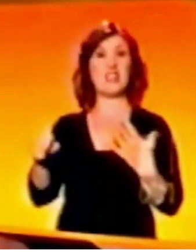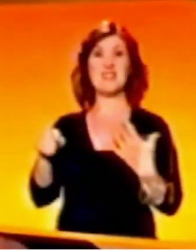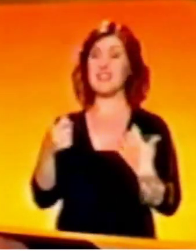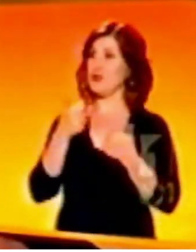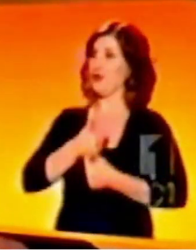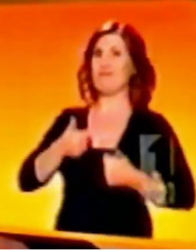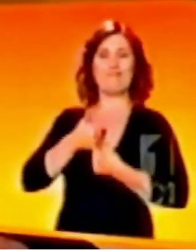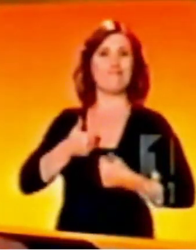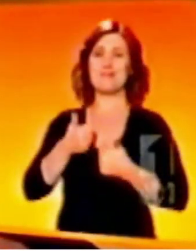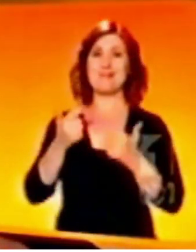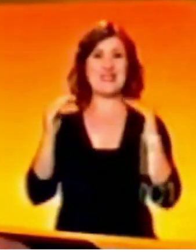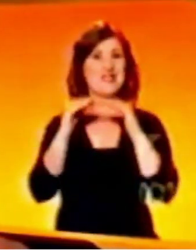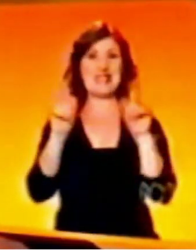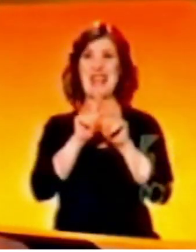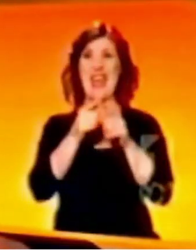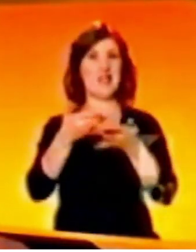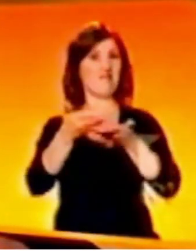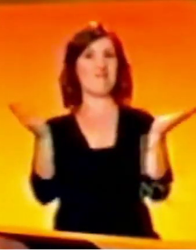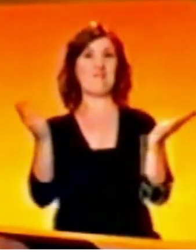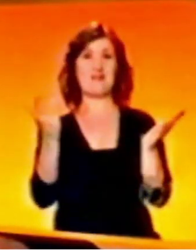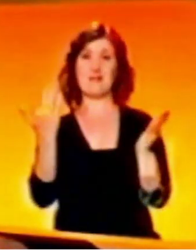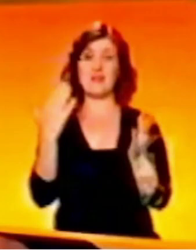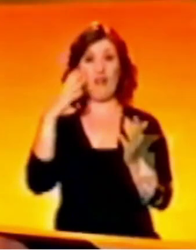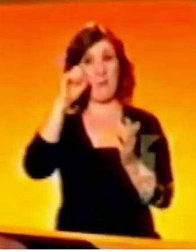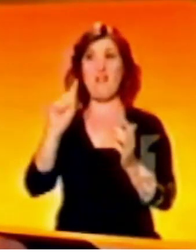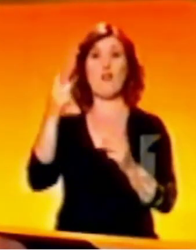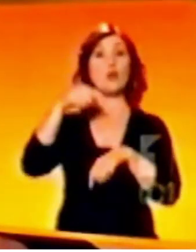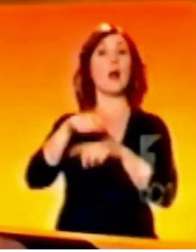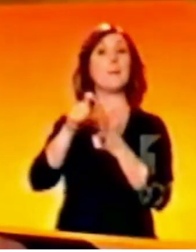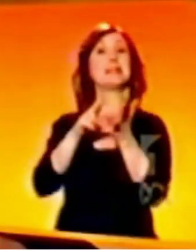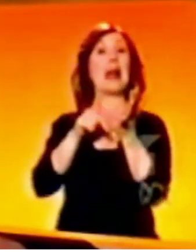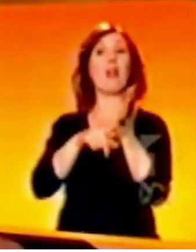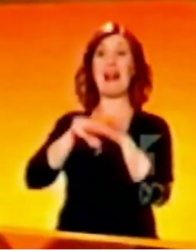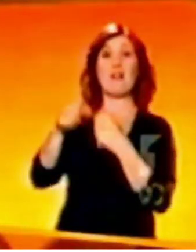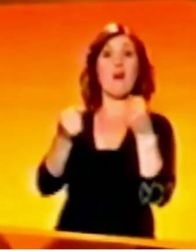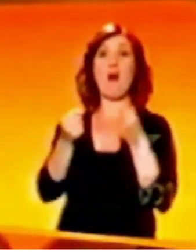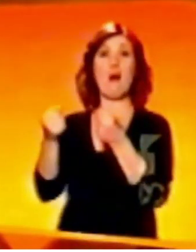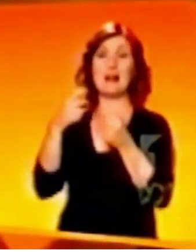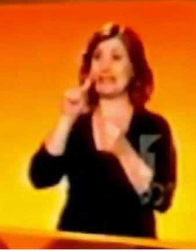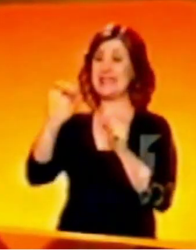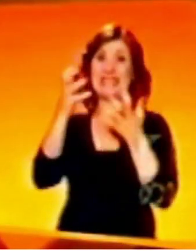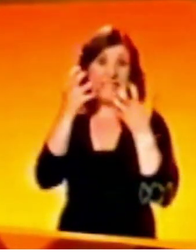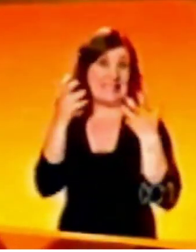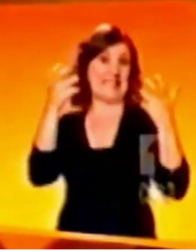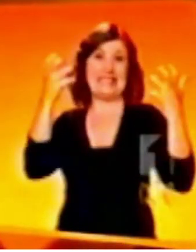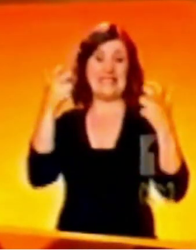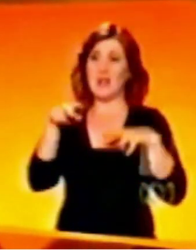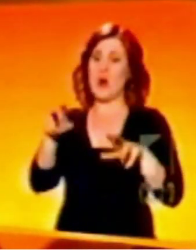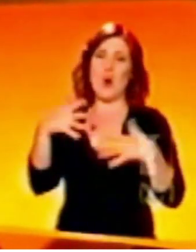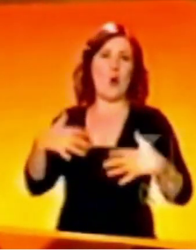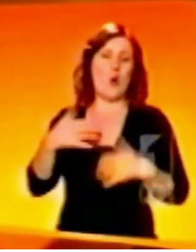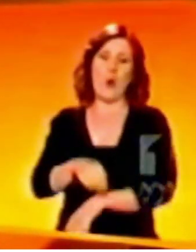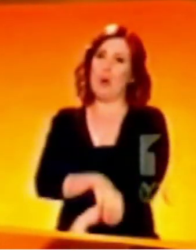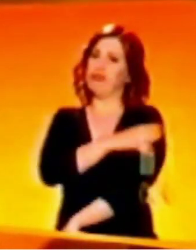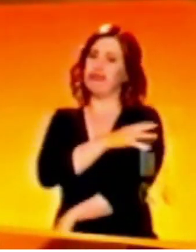of when you look at Daniel, when he first got in the car and drove it around, the smile on his face was